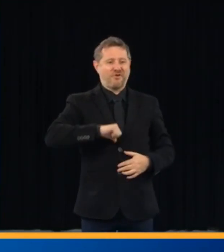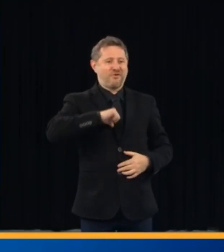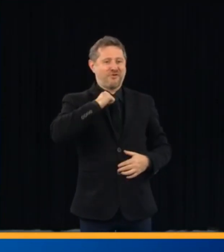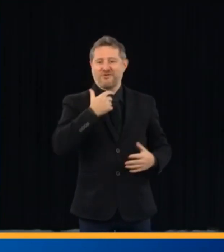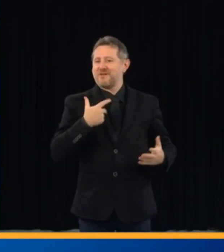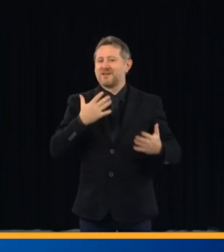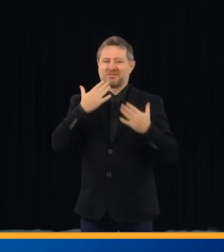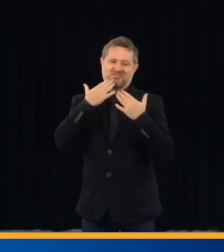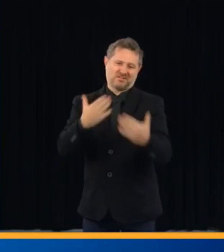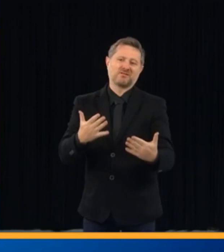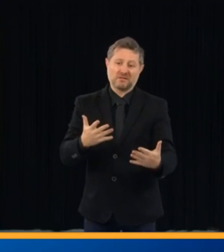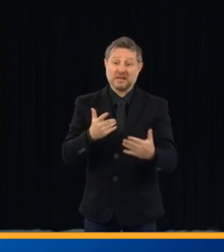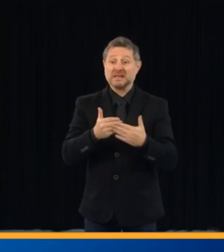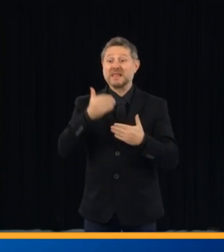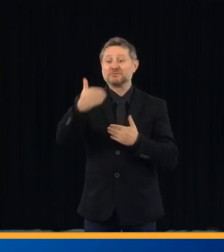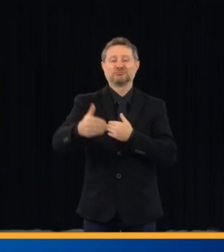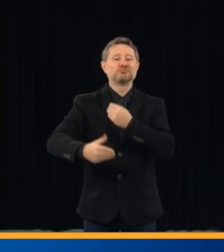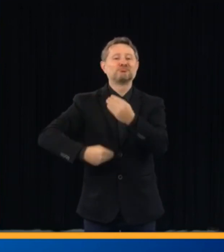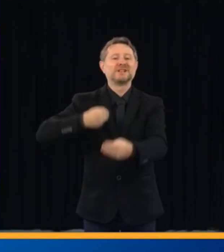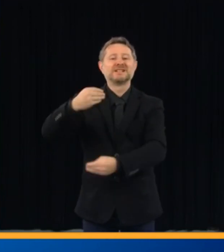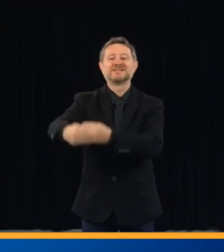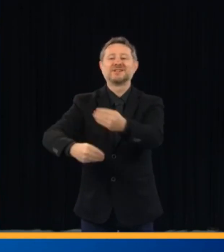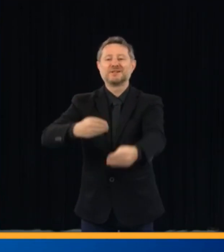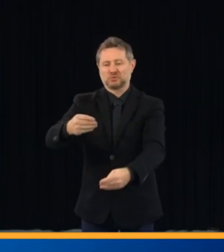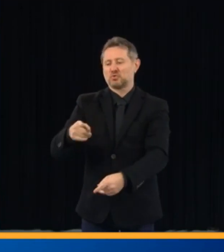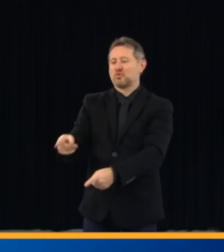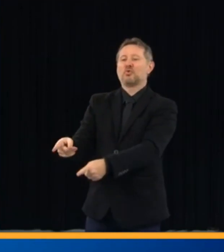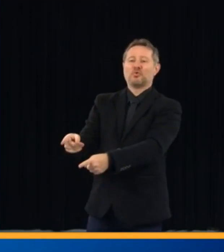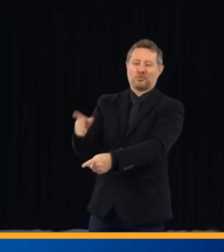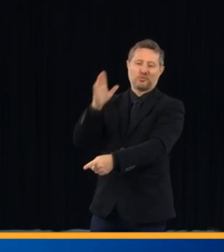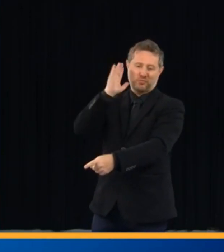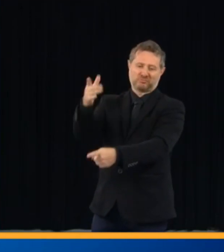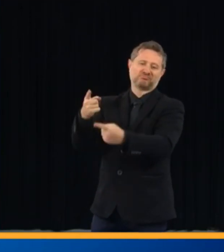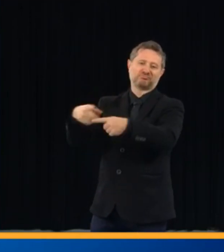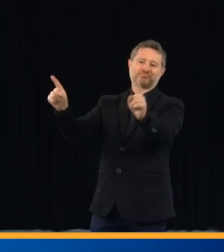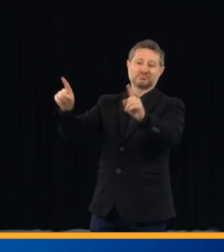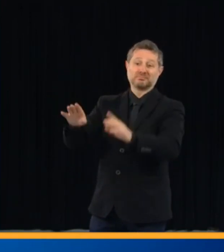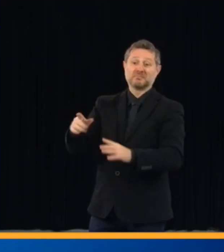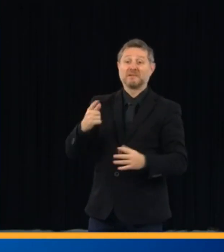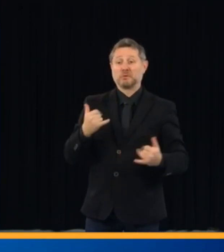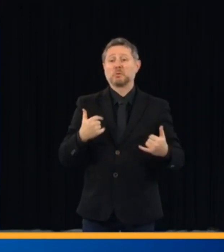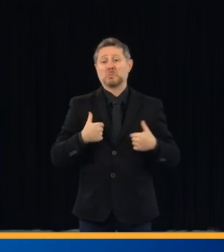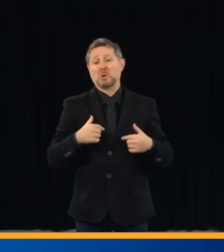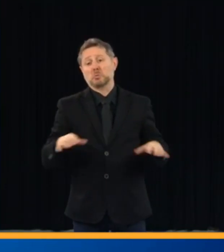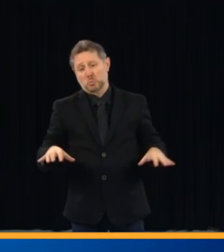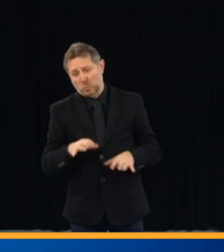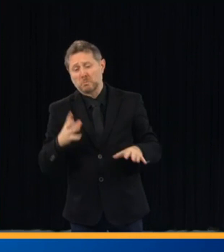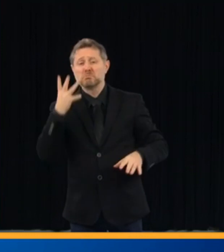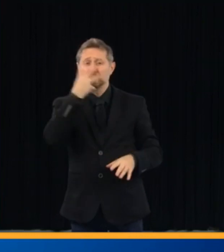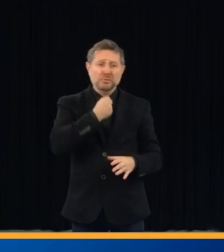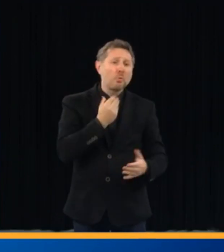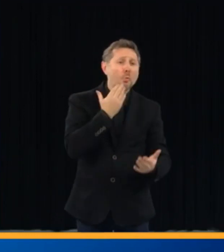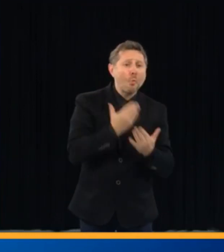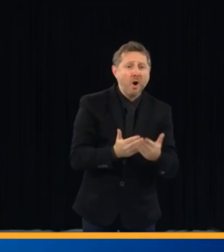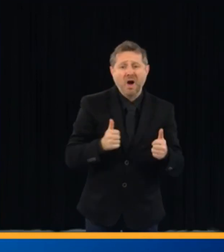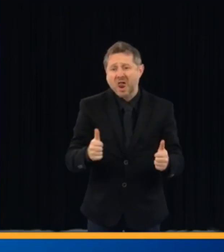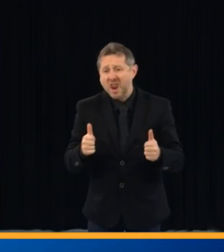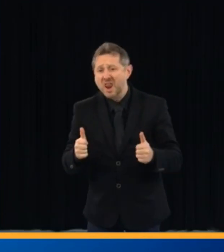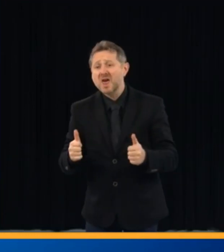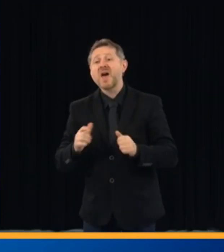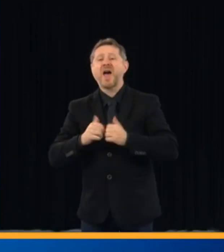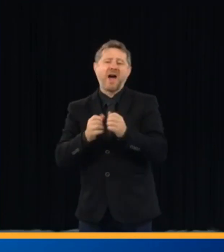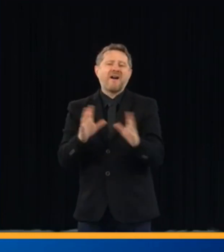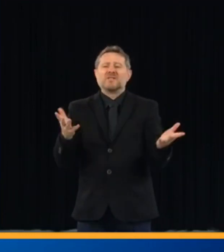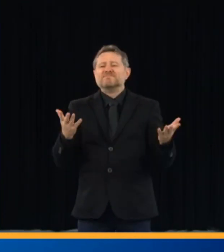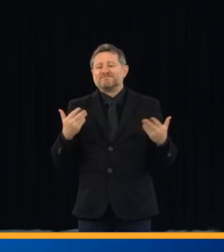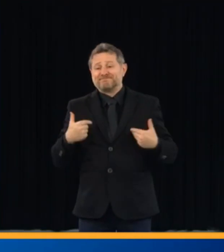is better than the one that brought it into this world. I'm doing pretty well, all things considered. This is very